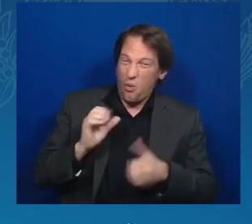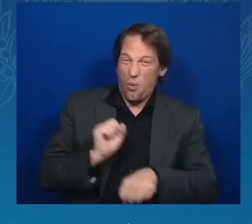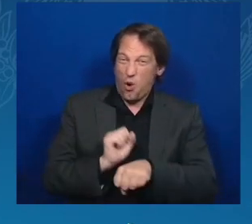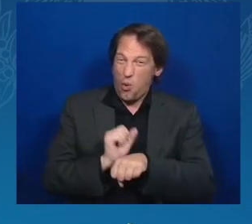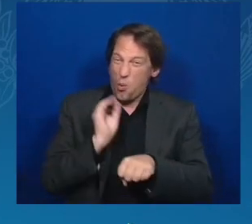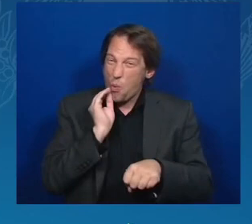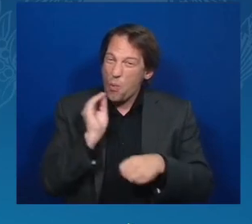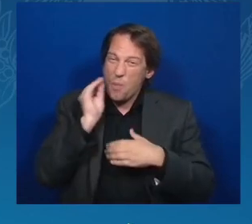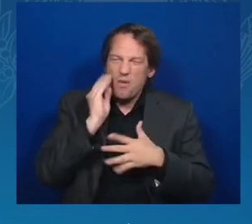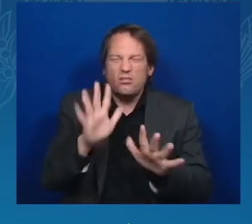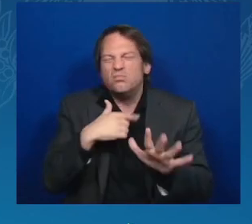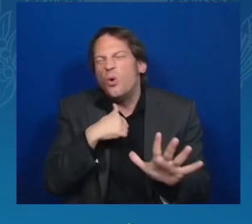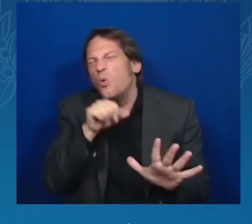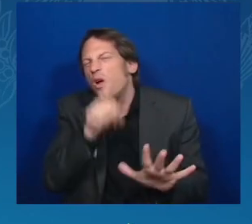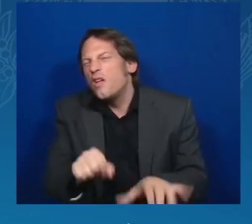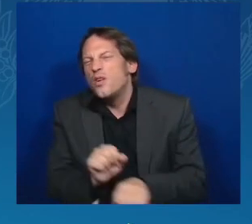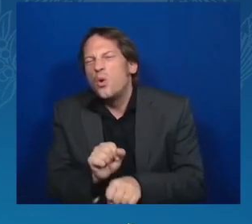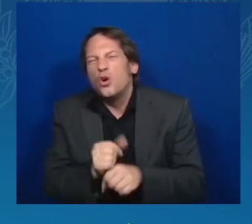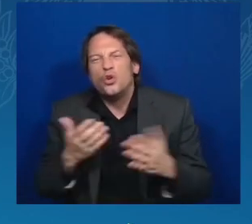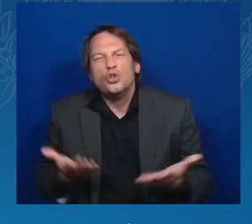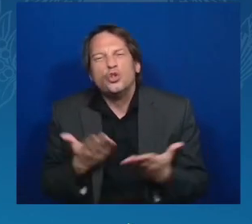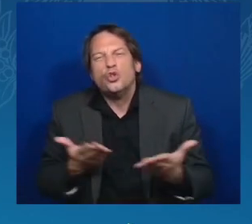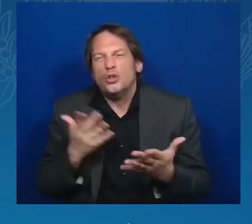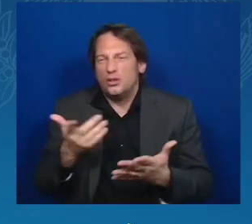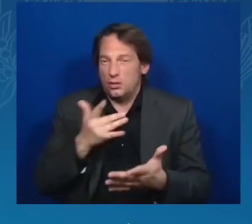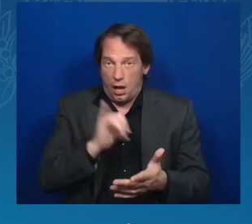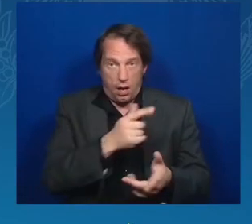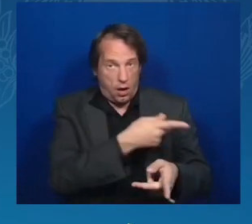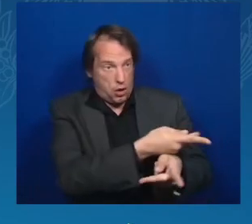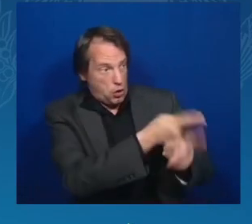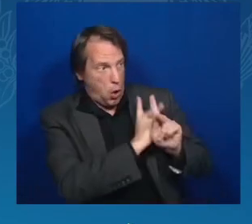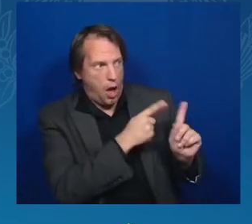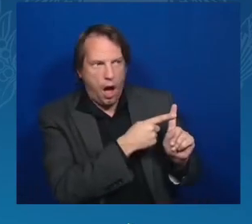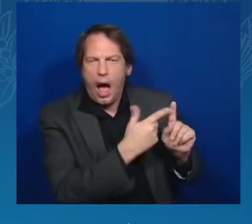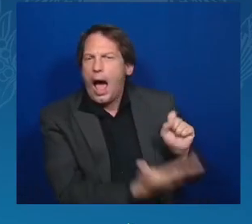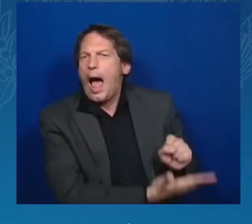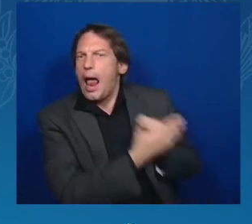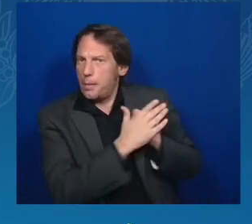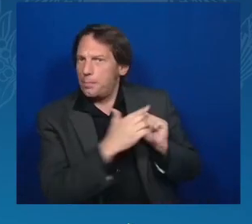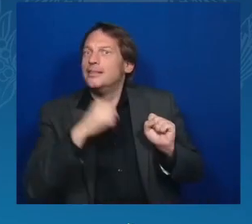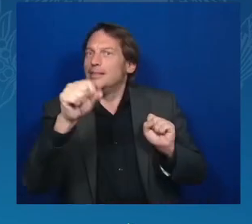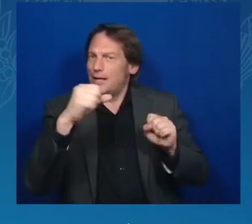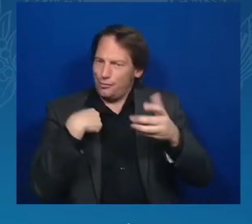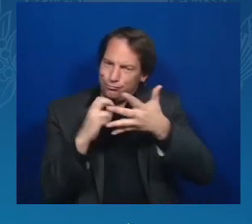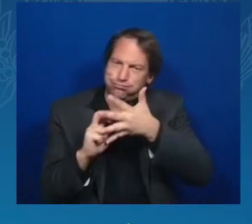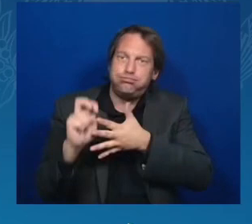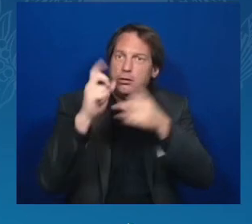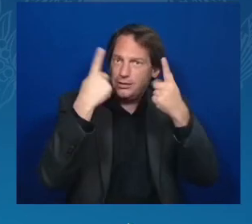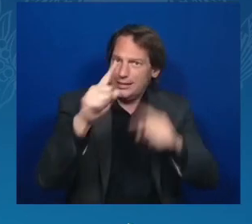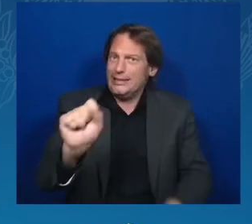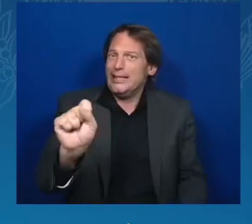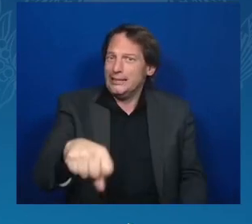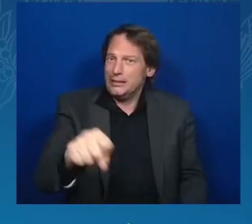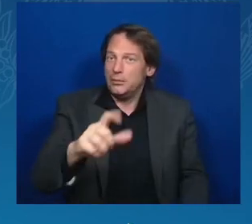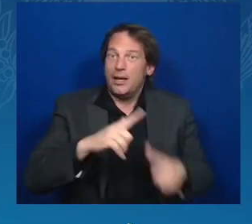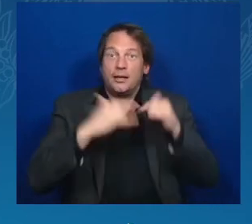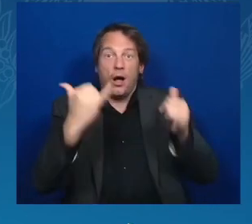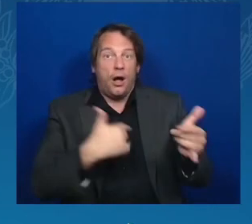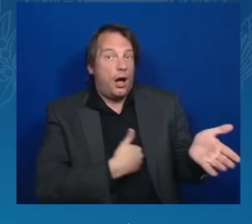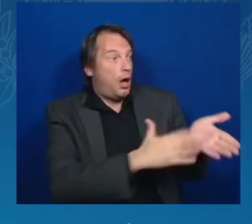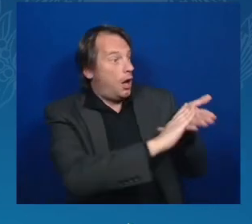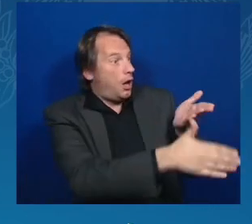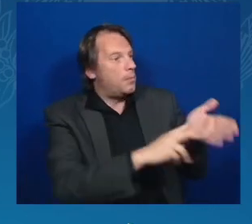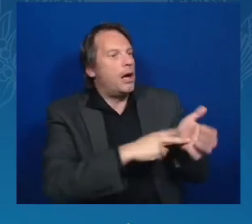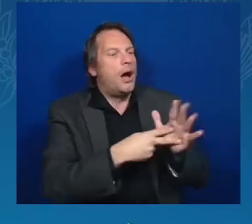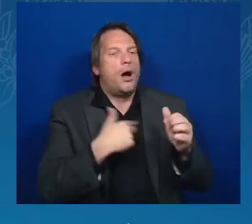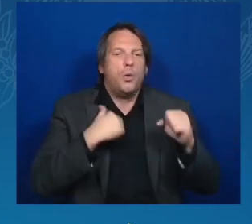to do that. But now that they're forgiven, my eldest daughter is now in college, also going into the education path, and I'm